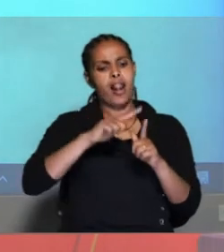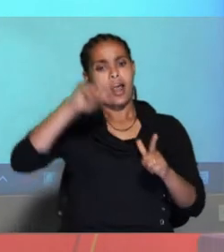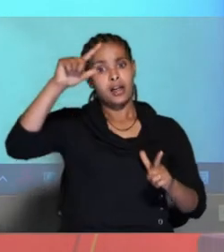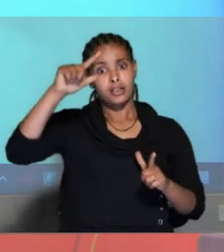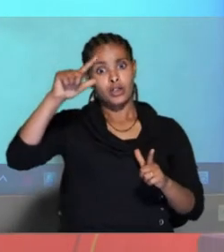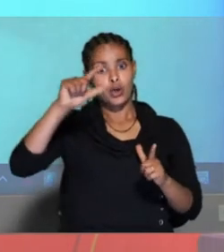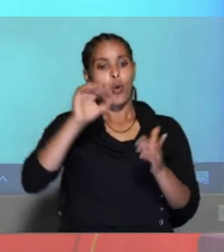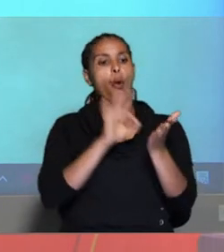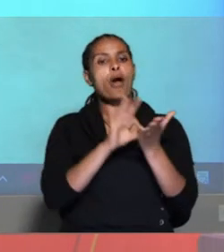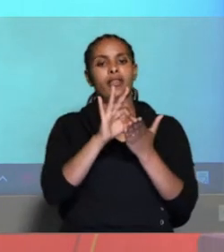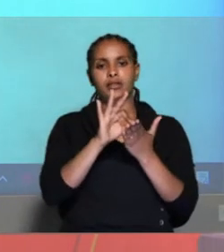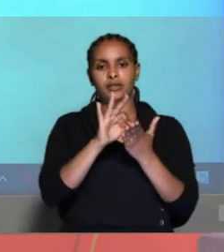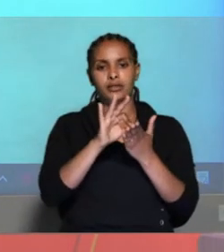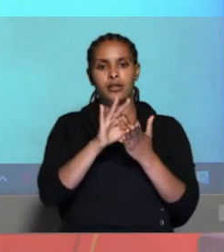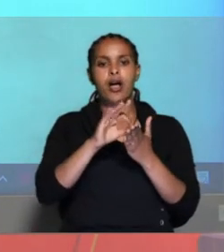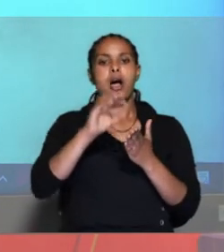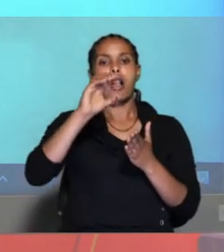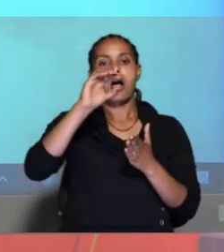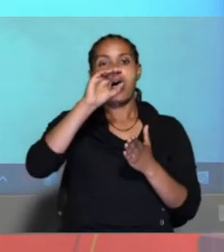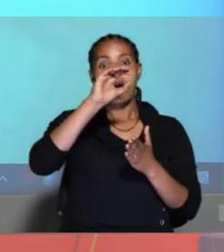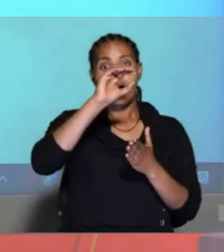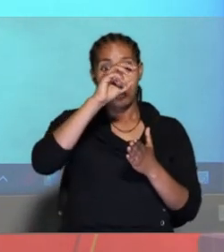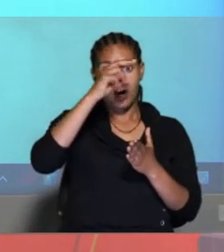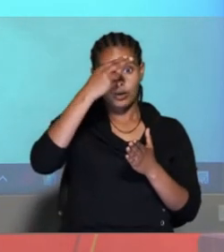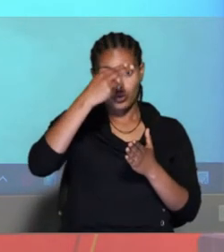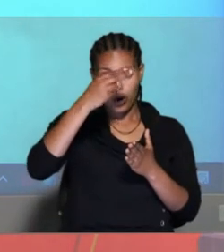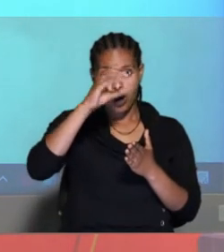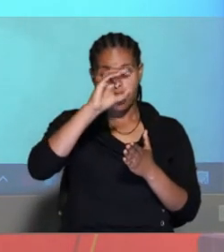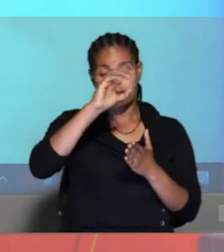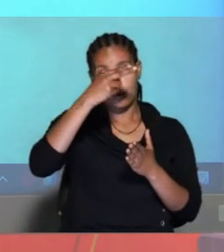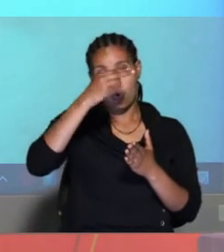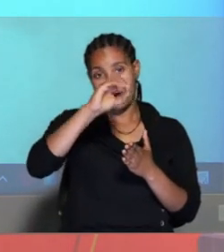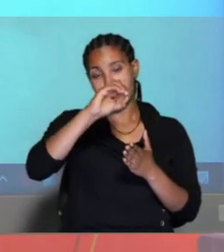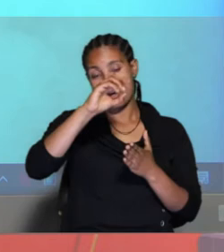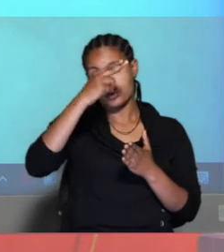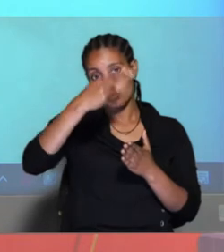quantity of hydronium ion concentration.